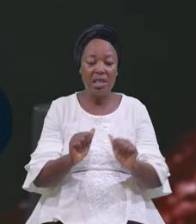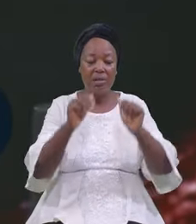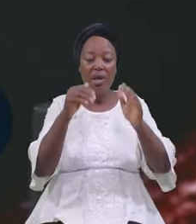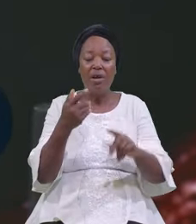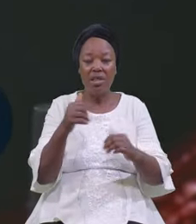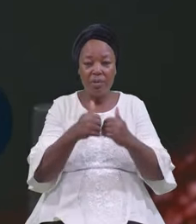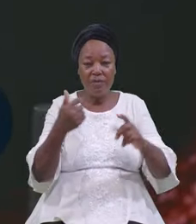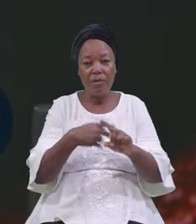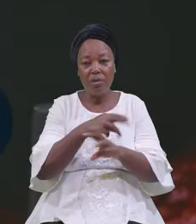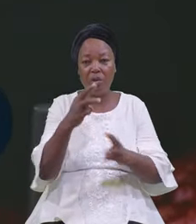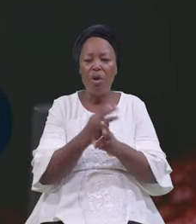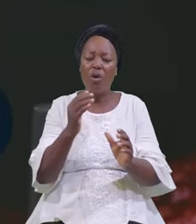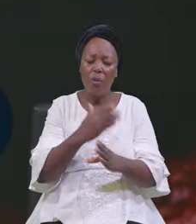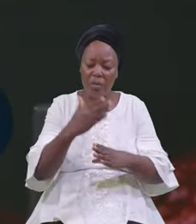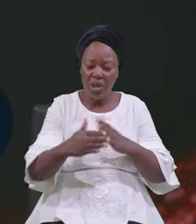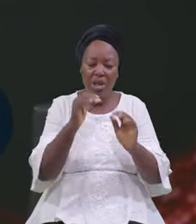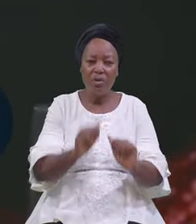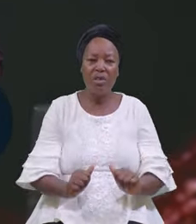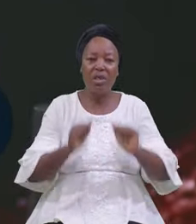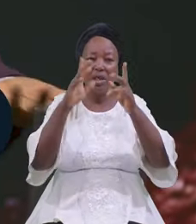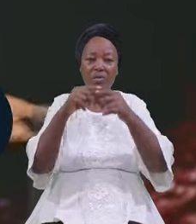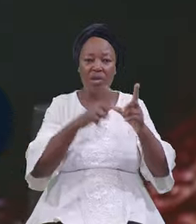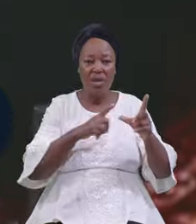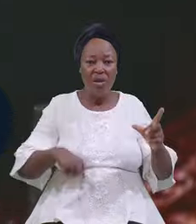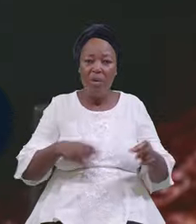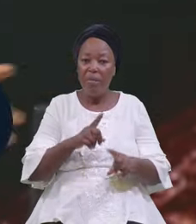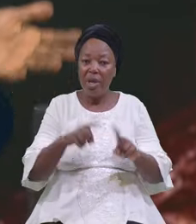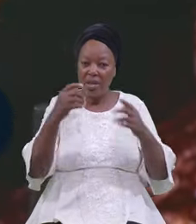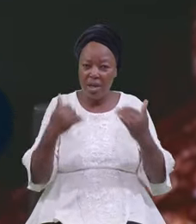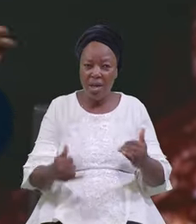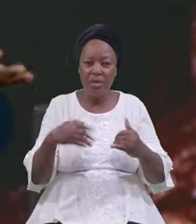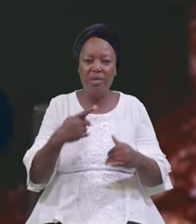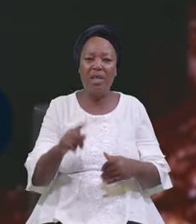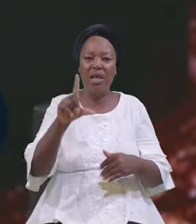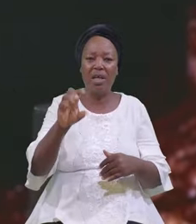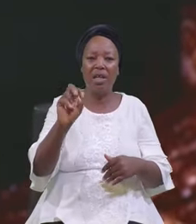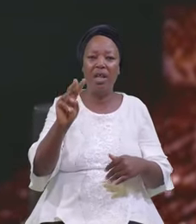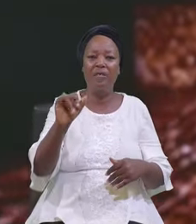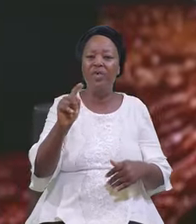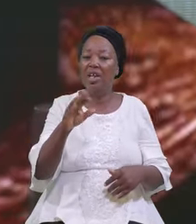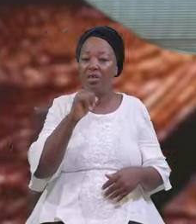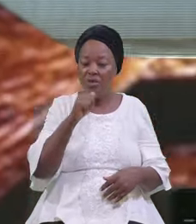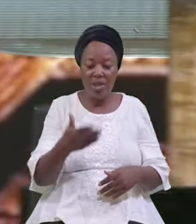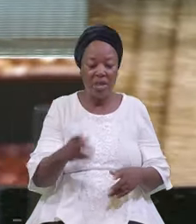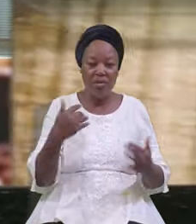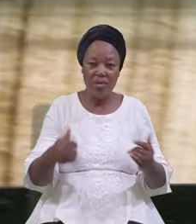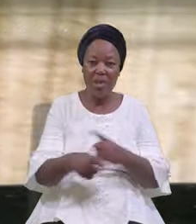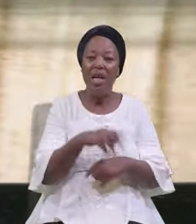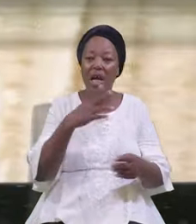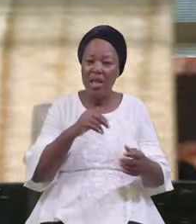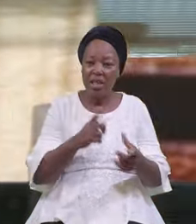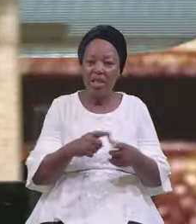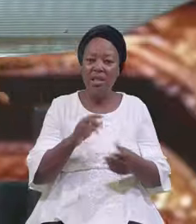world, totally consecrated unto the Lord. But now, the Levites are gone. Not only that, we're not,